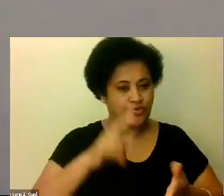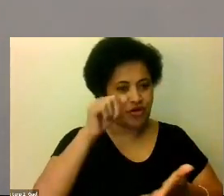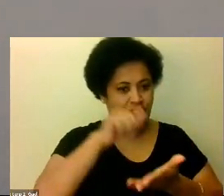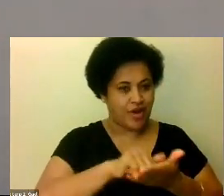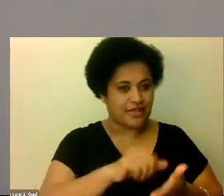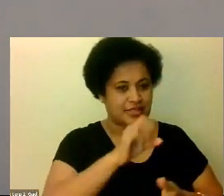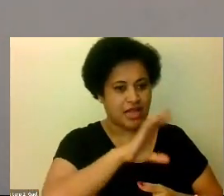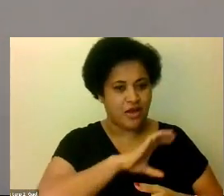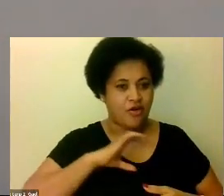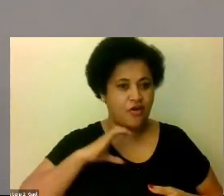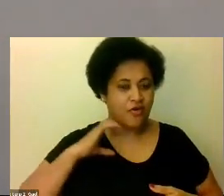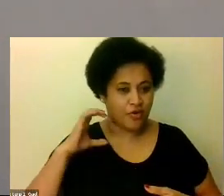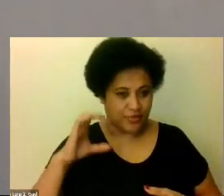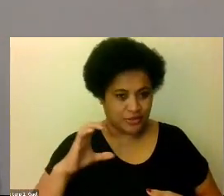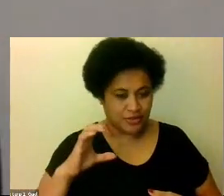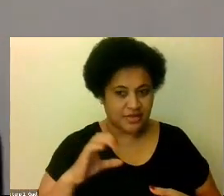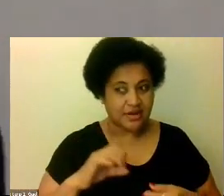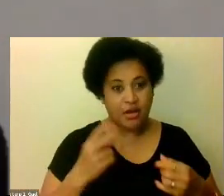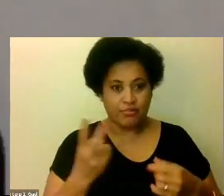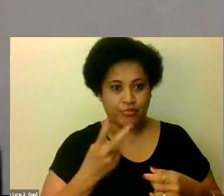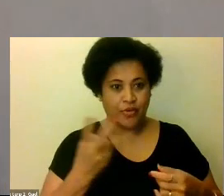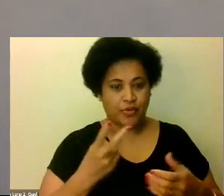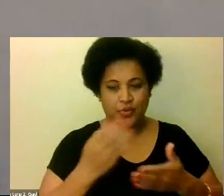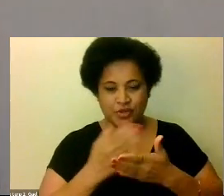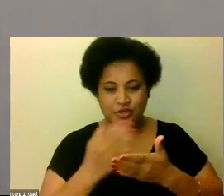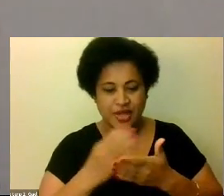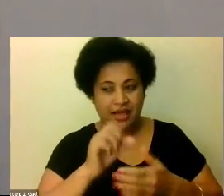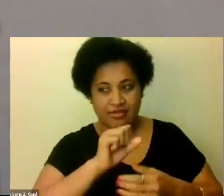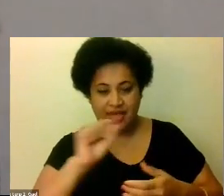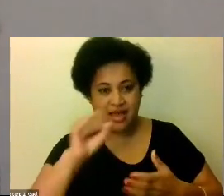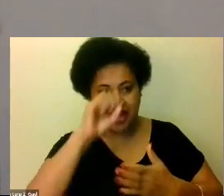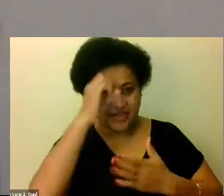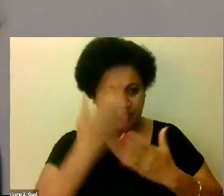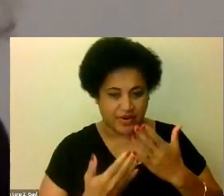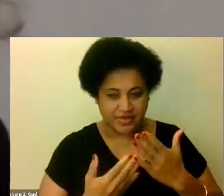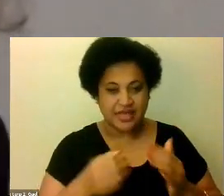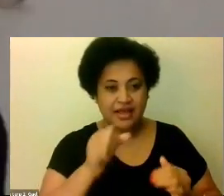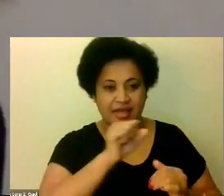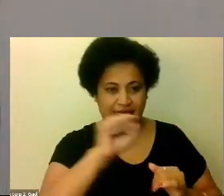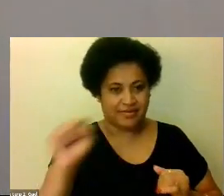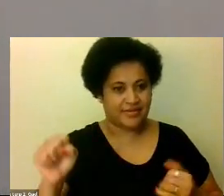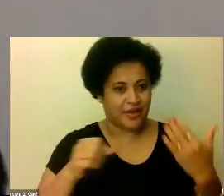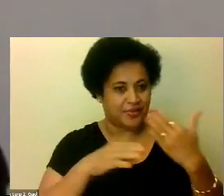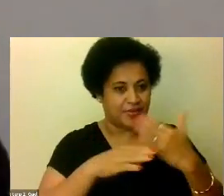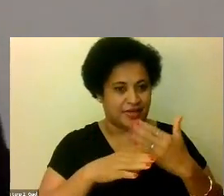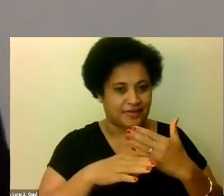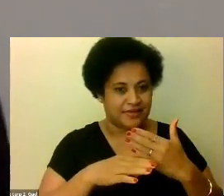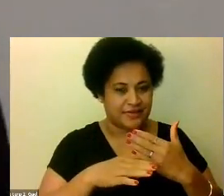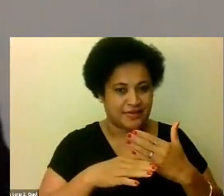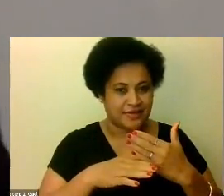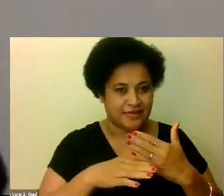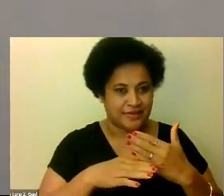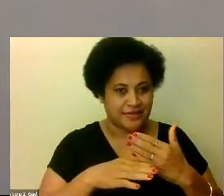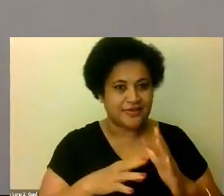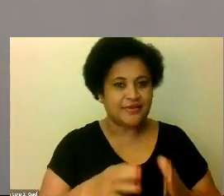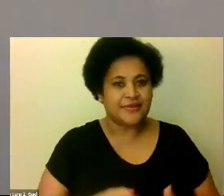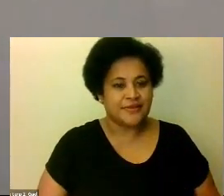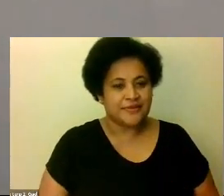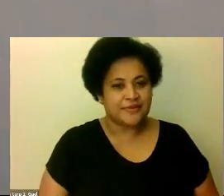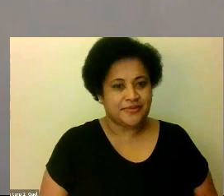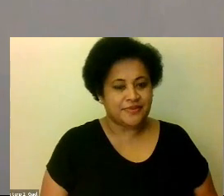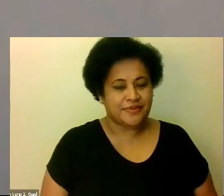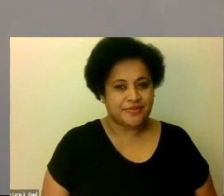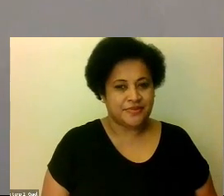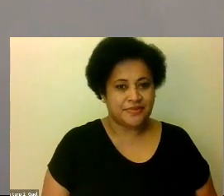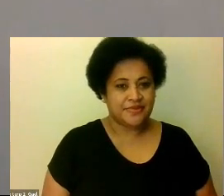sharing their experiences and their work with us today as well, through a short presentation about their work.